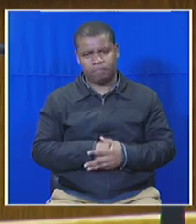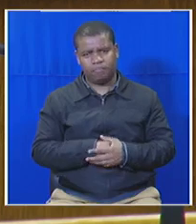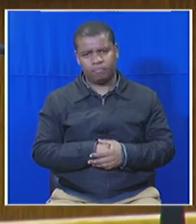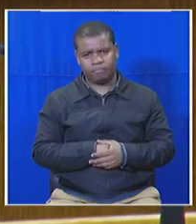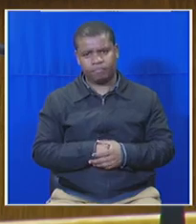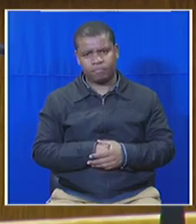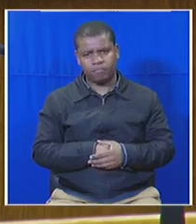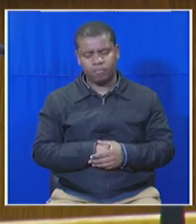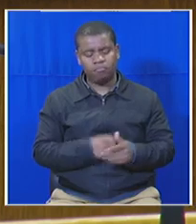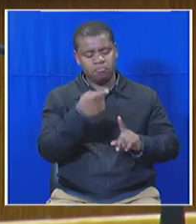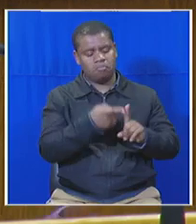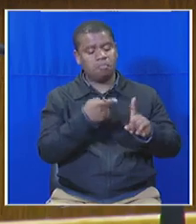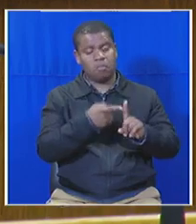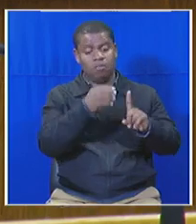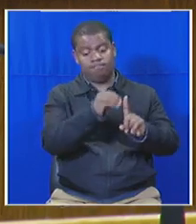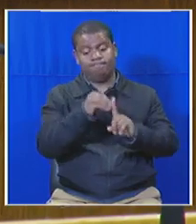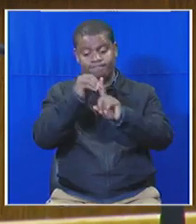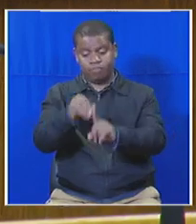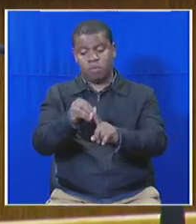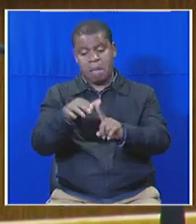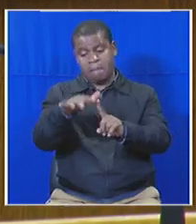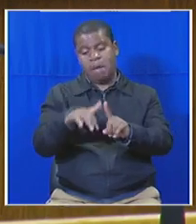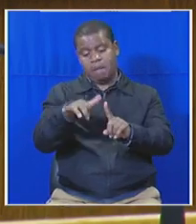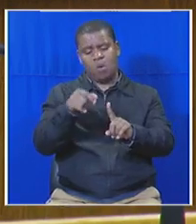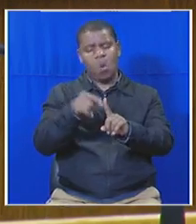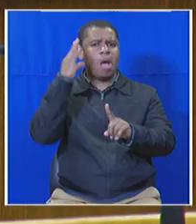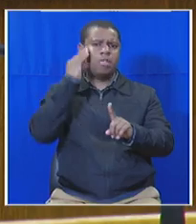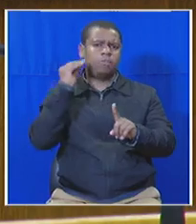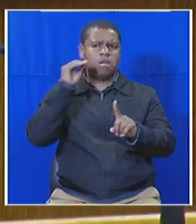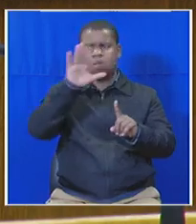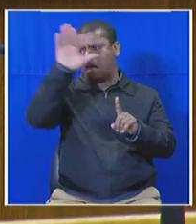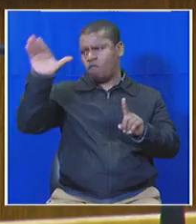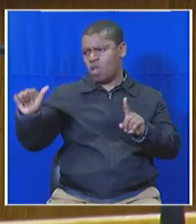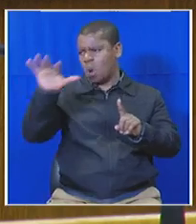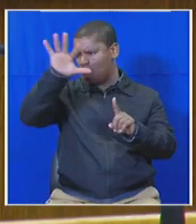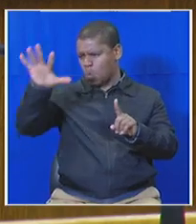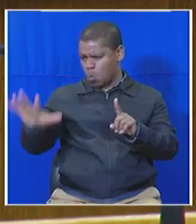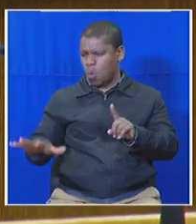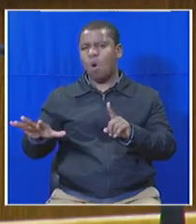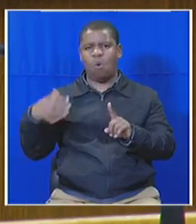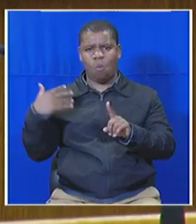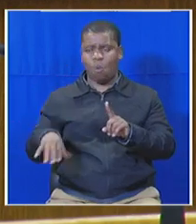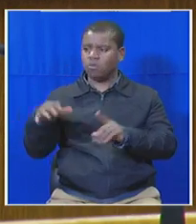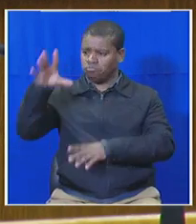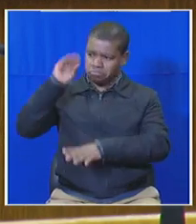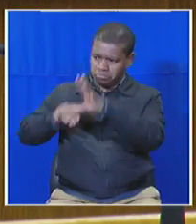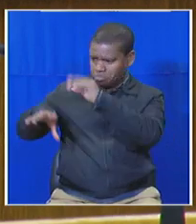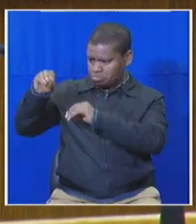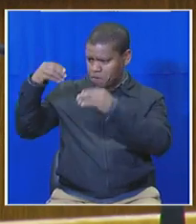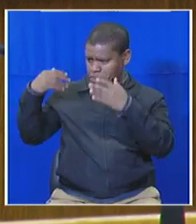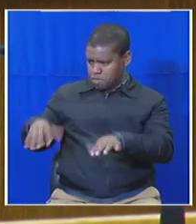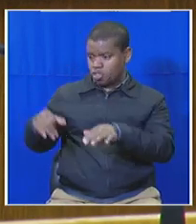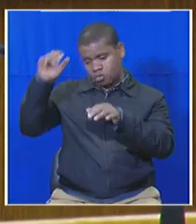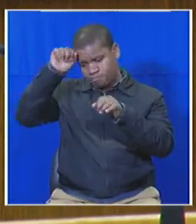he brought to Parliament the rich experience of his work in Africa and how he uses this